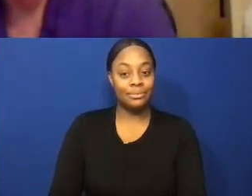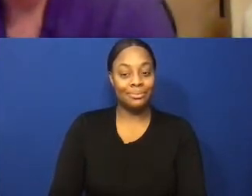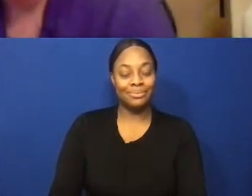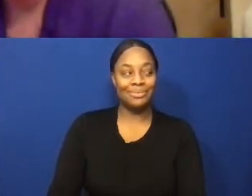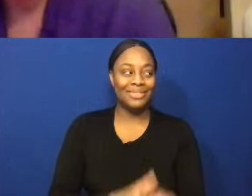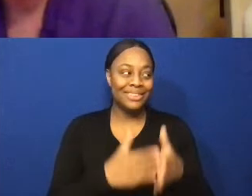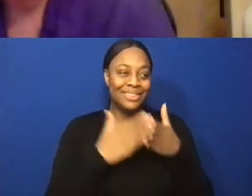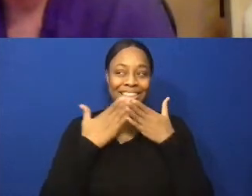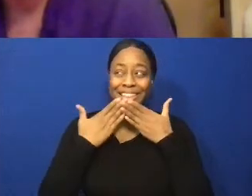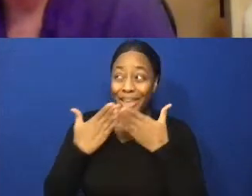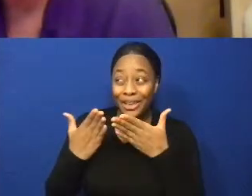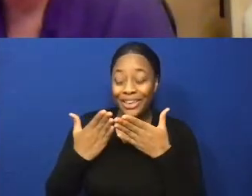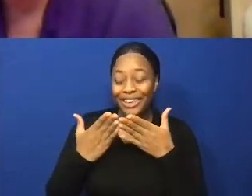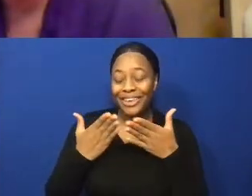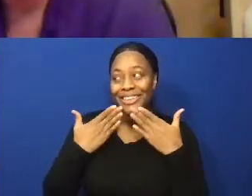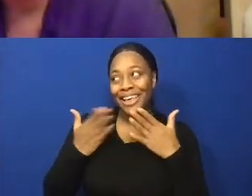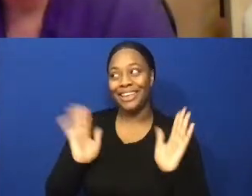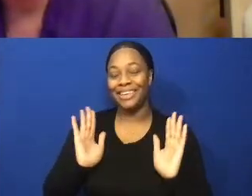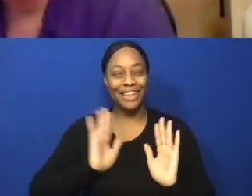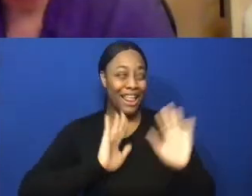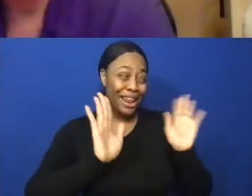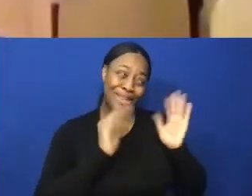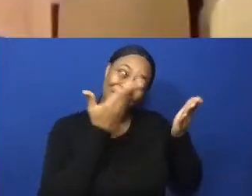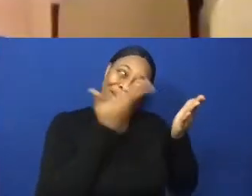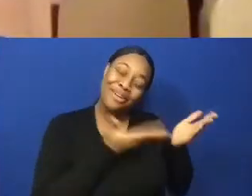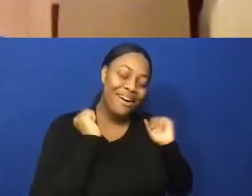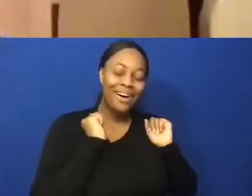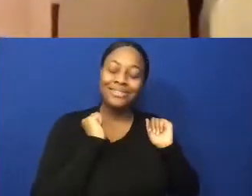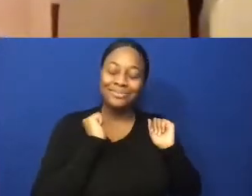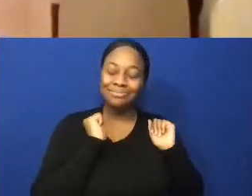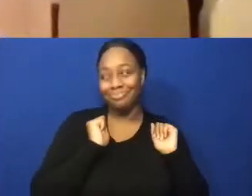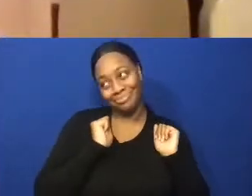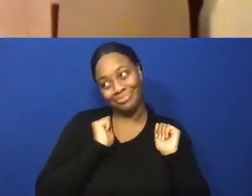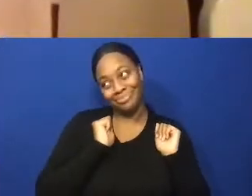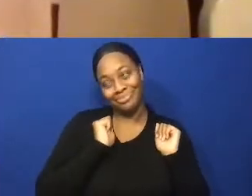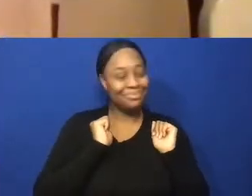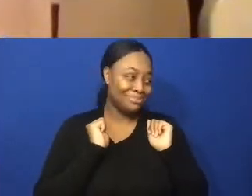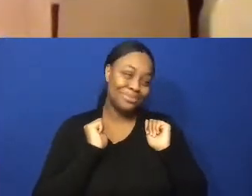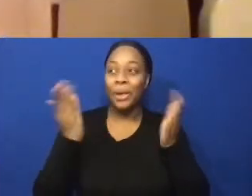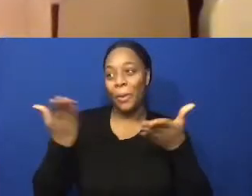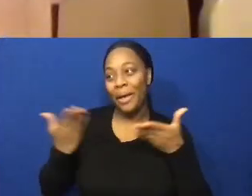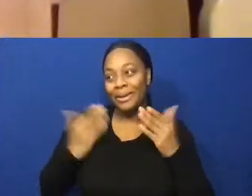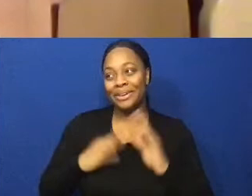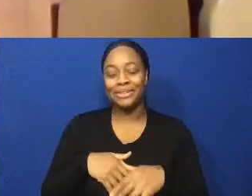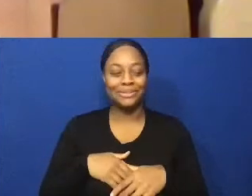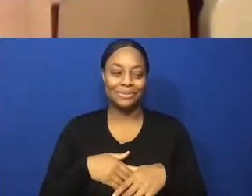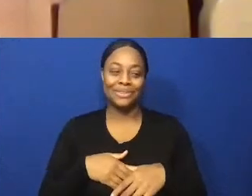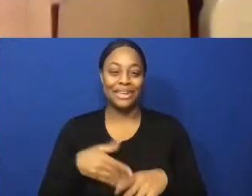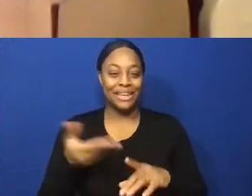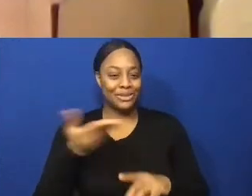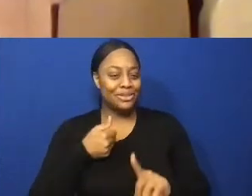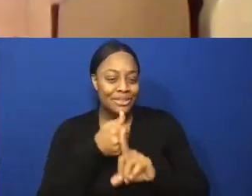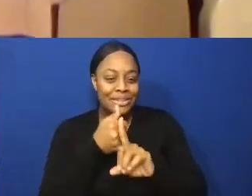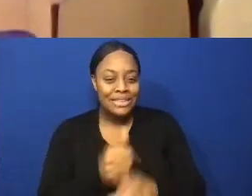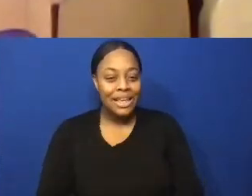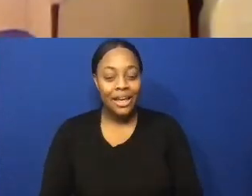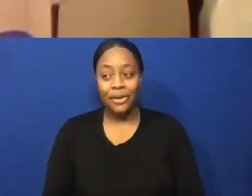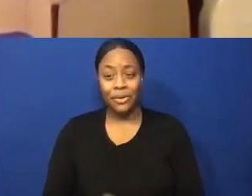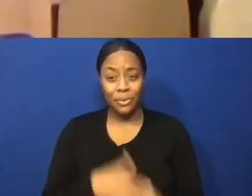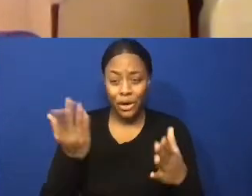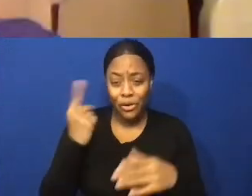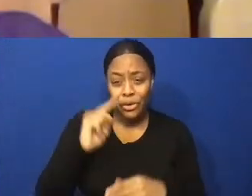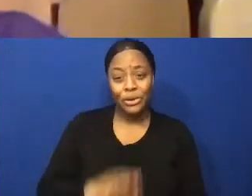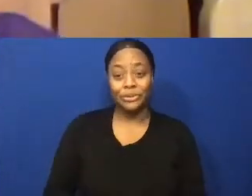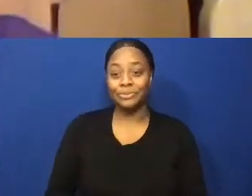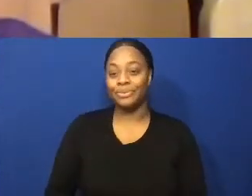Thank you for having me. Hello. There you are. Aww. It's so welcome. Introduce yourself. We're here for